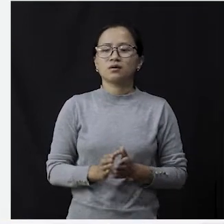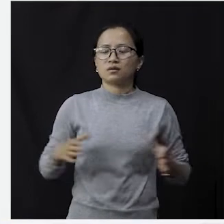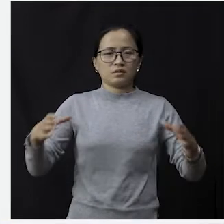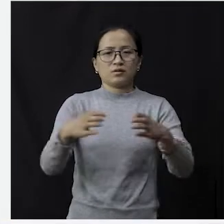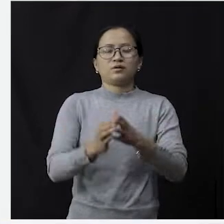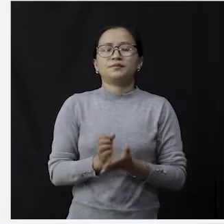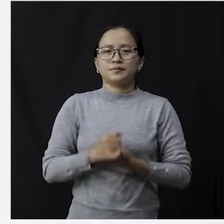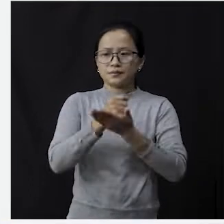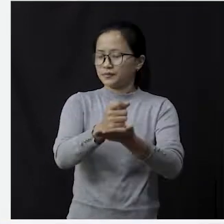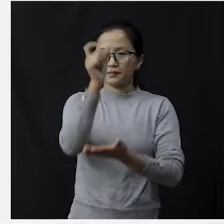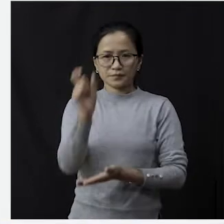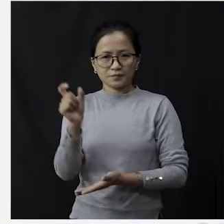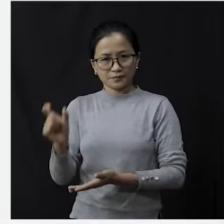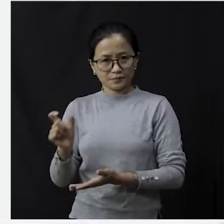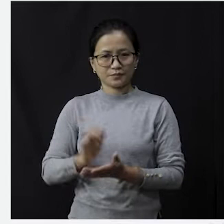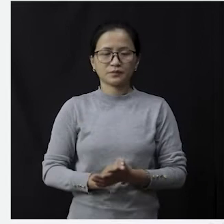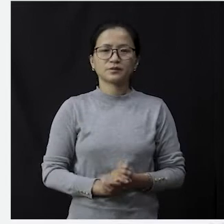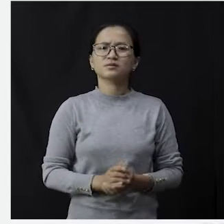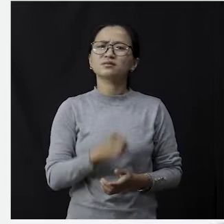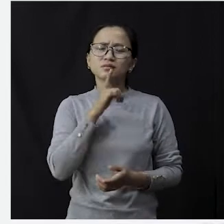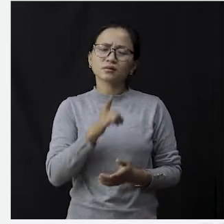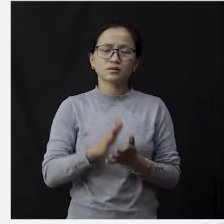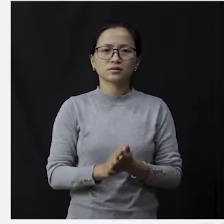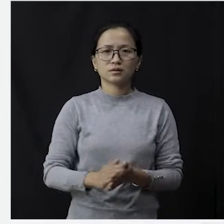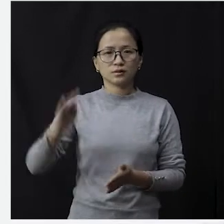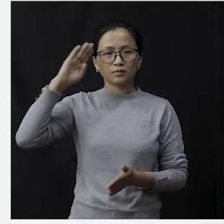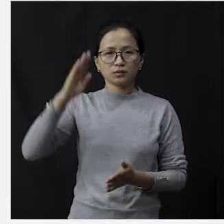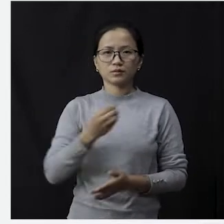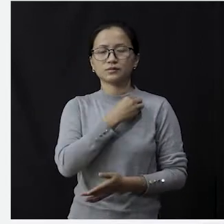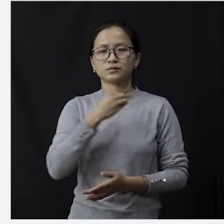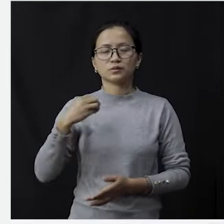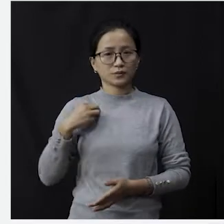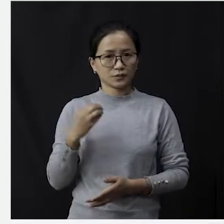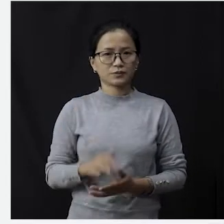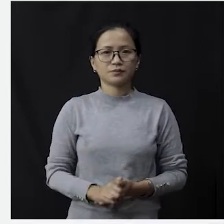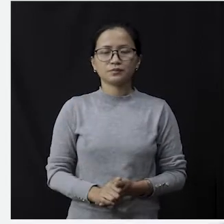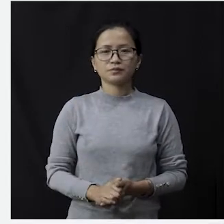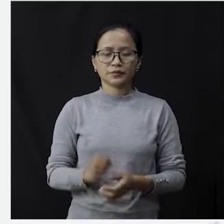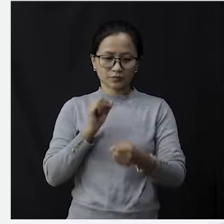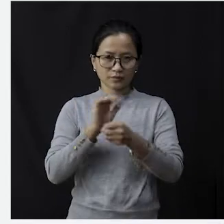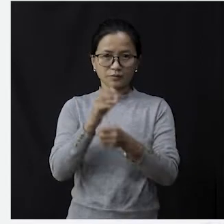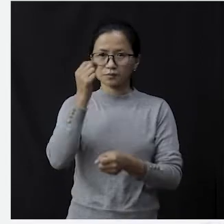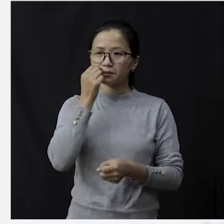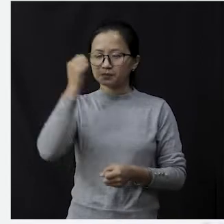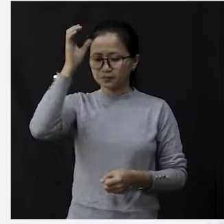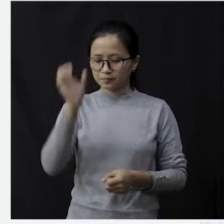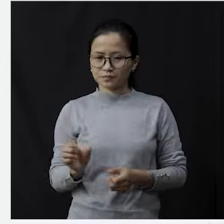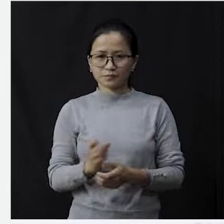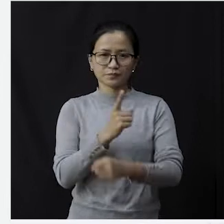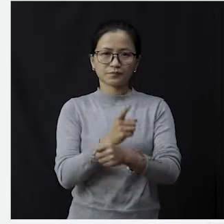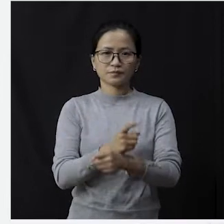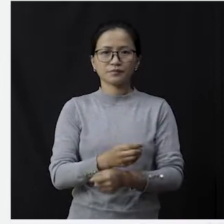Such as I have told you, a policeman, a doctor, a postman,